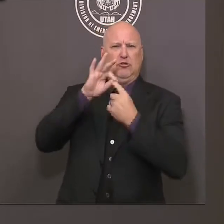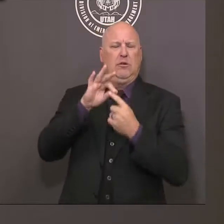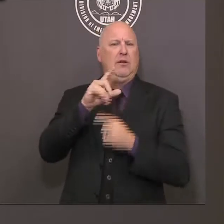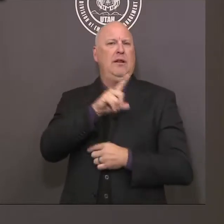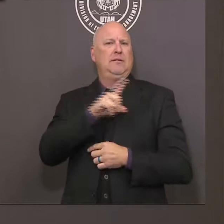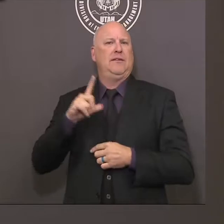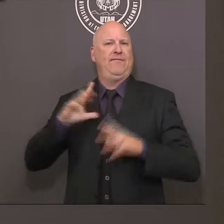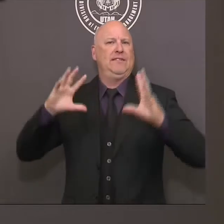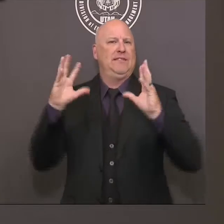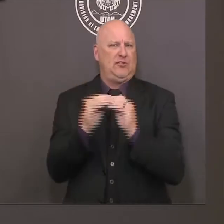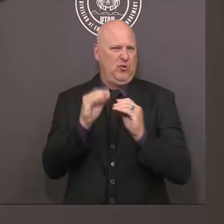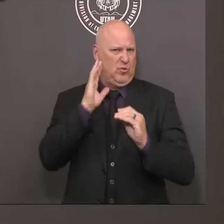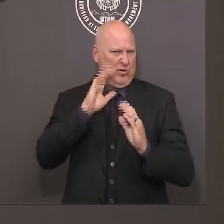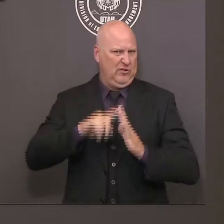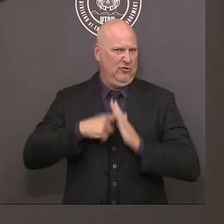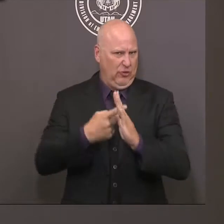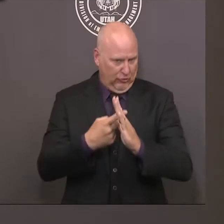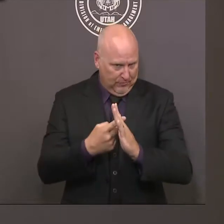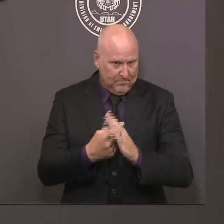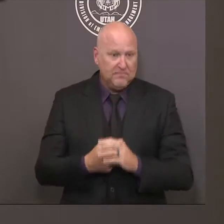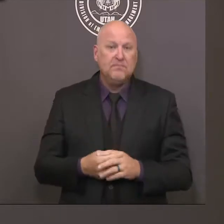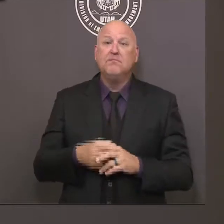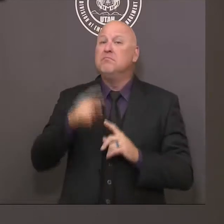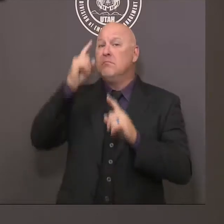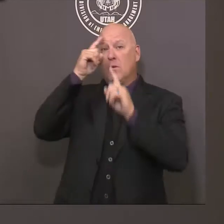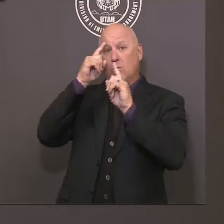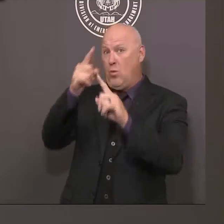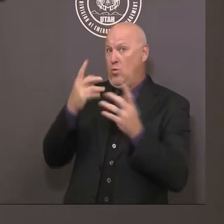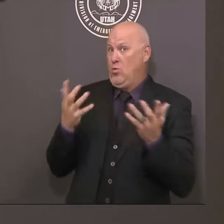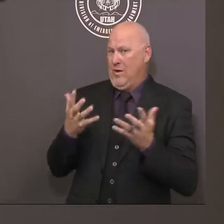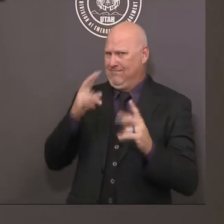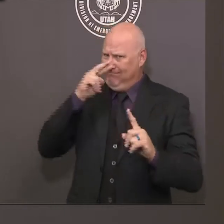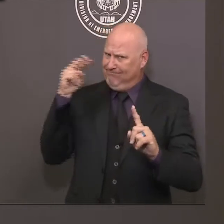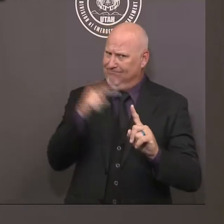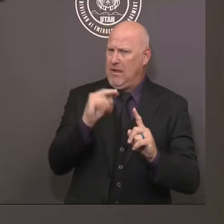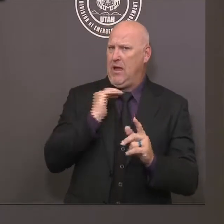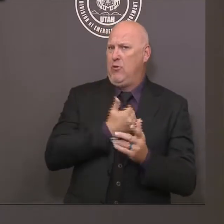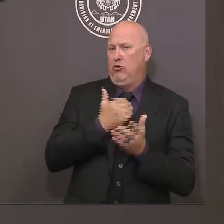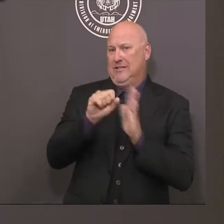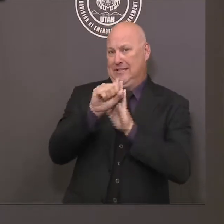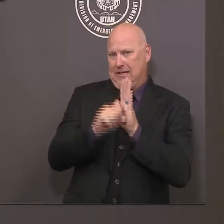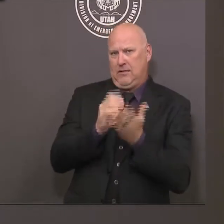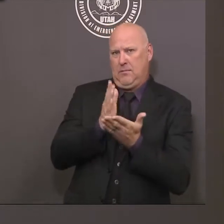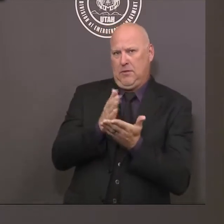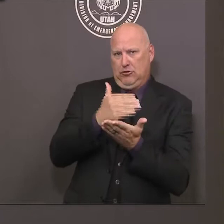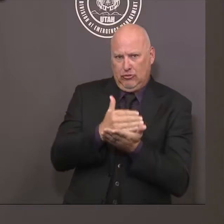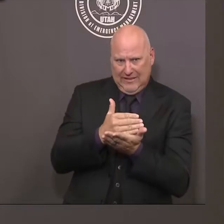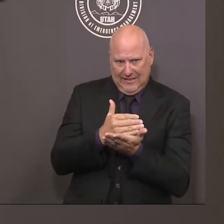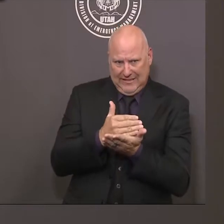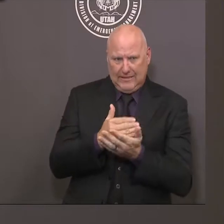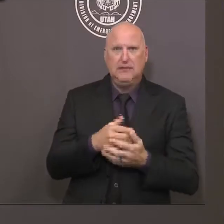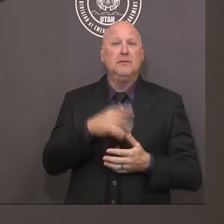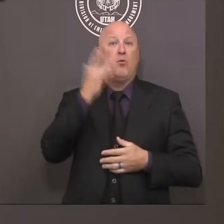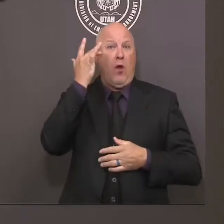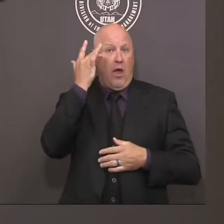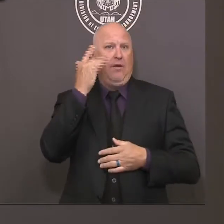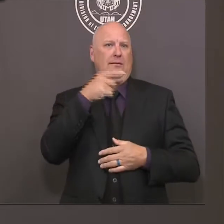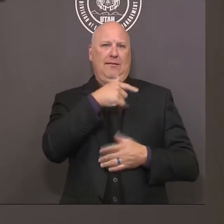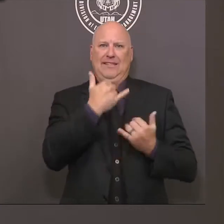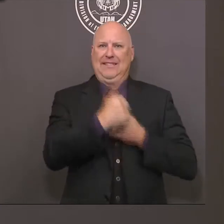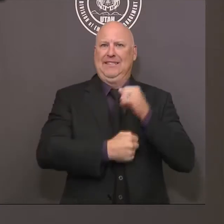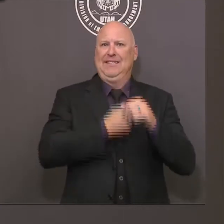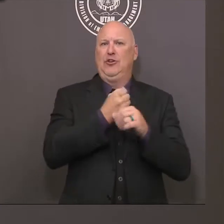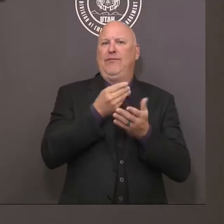is the budget. How do we in fact balance the budget as we finish fiscal year 2020 at the end of this month, and in